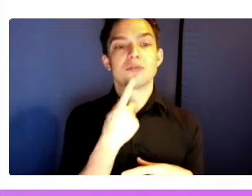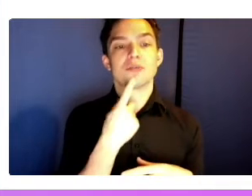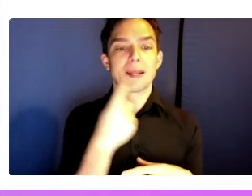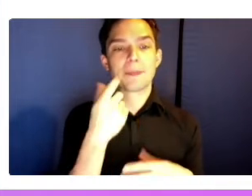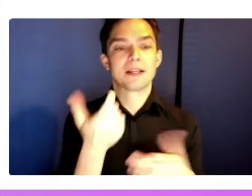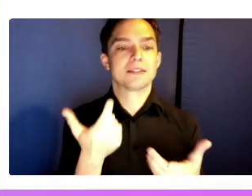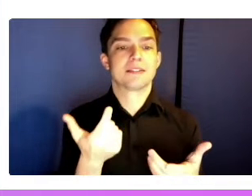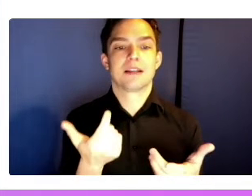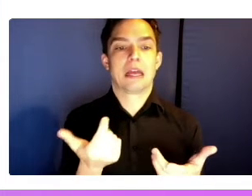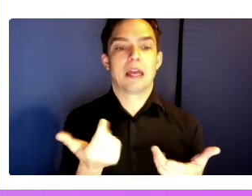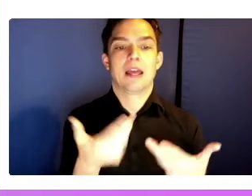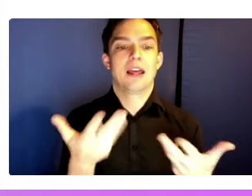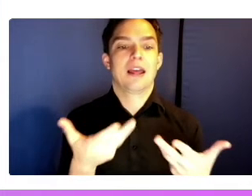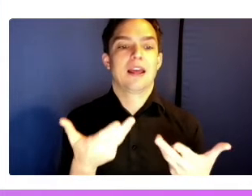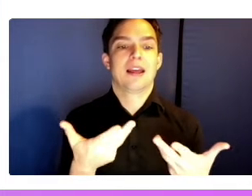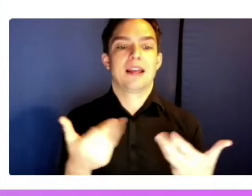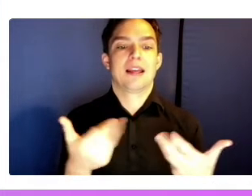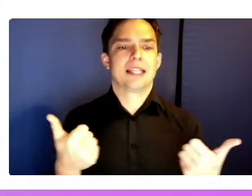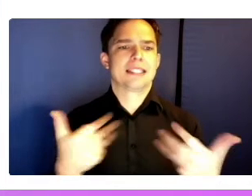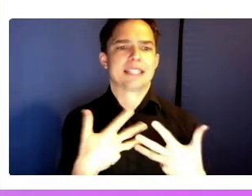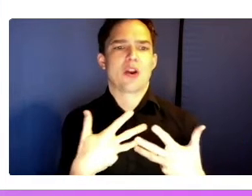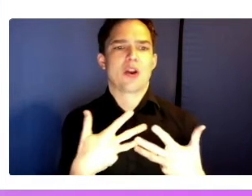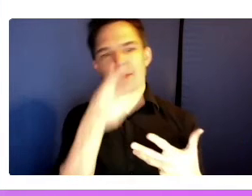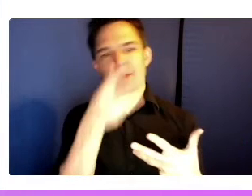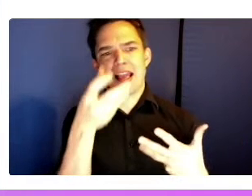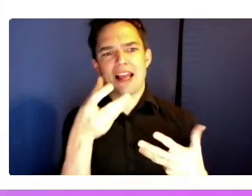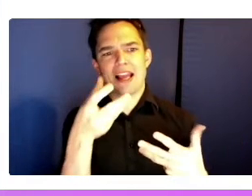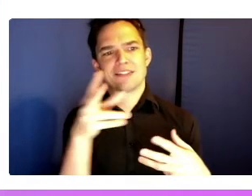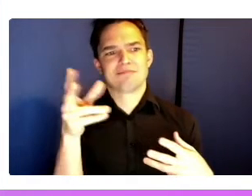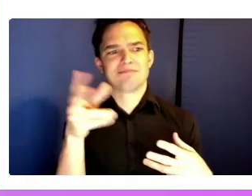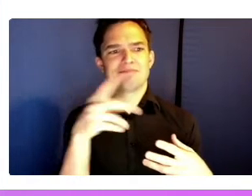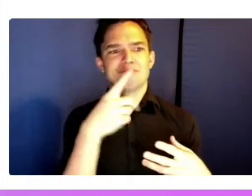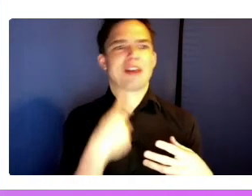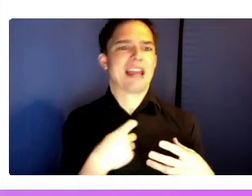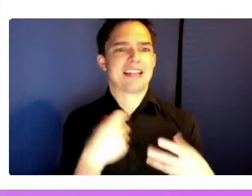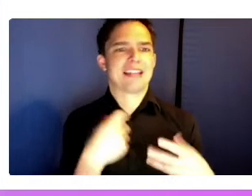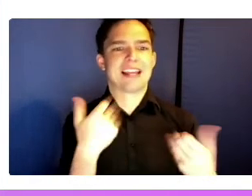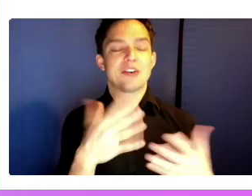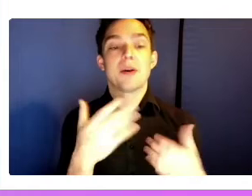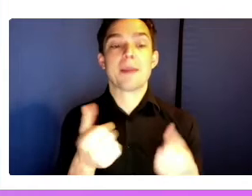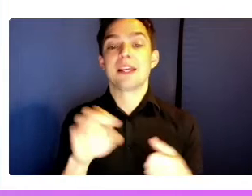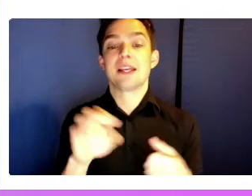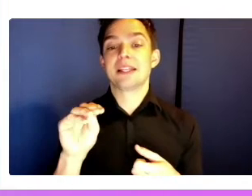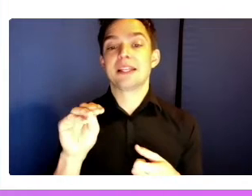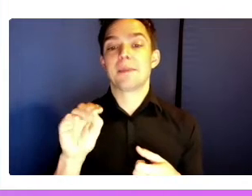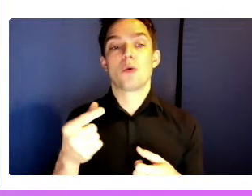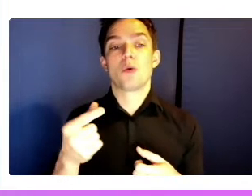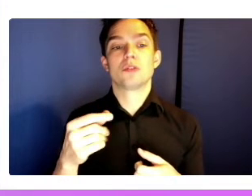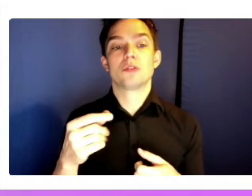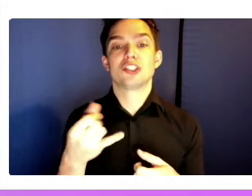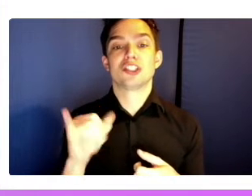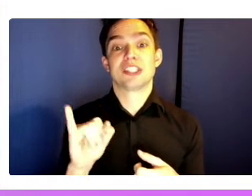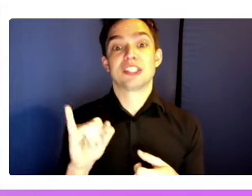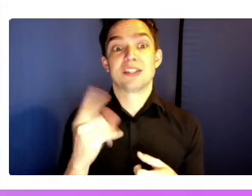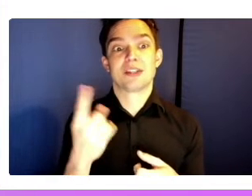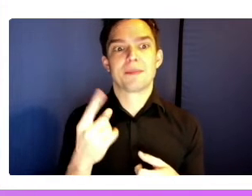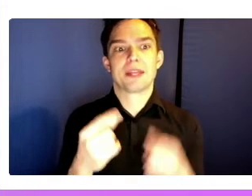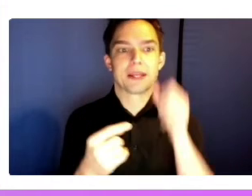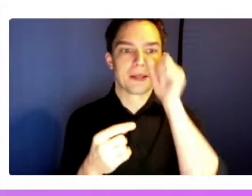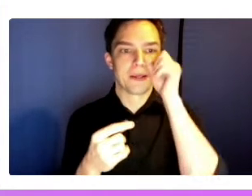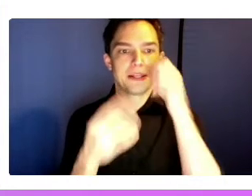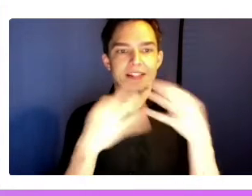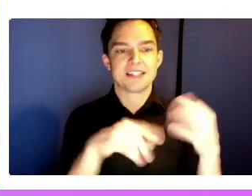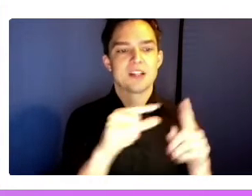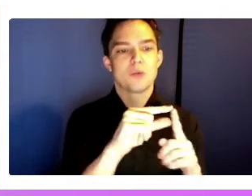of scary. I don't know. But maybe you want to use emoji instead of a bug or the